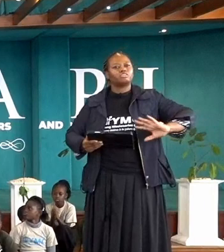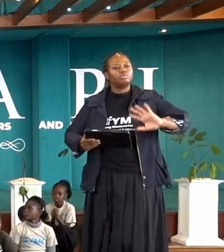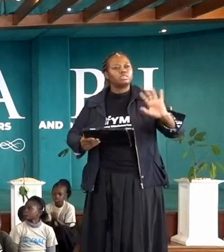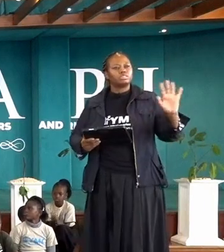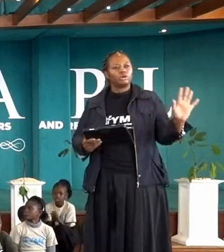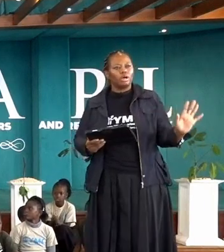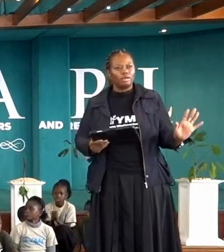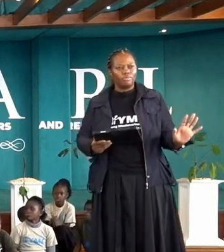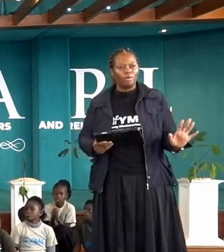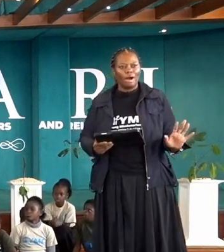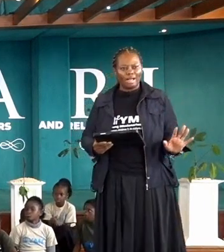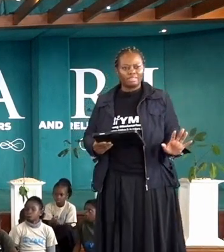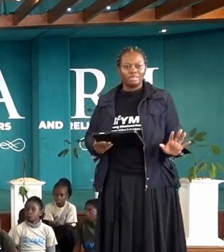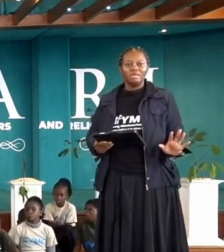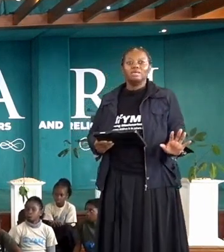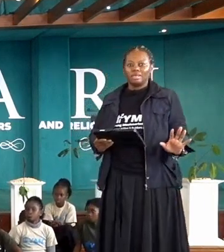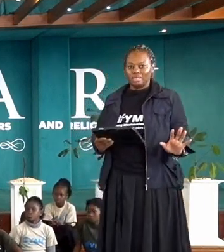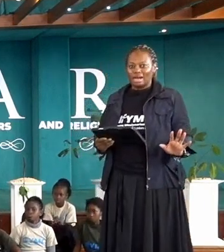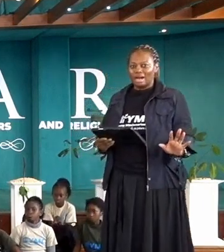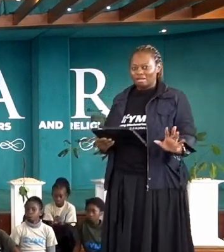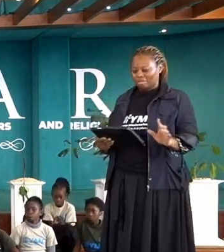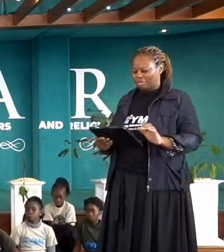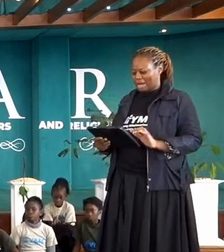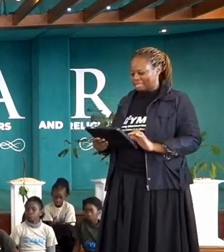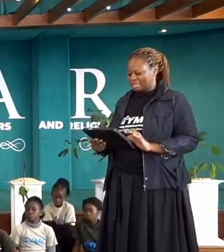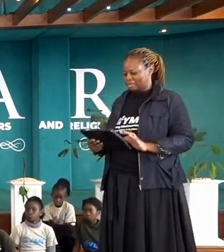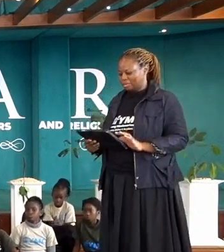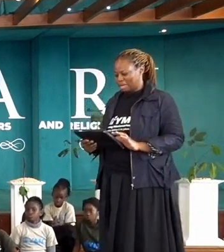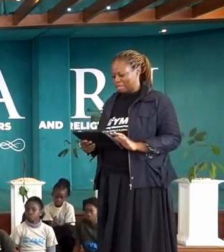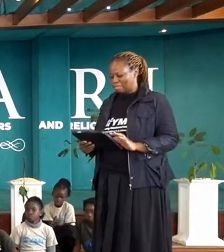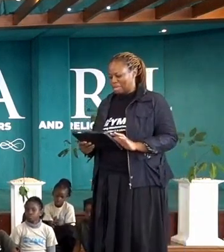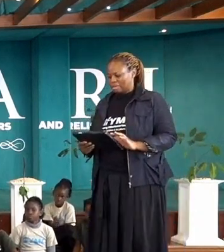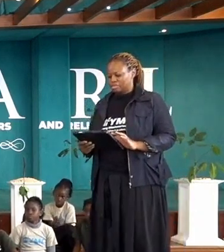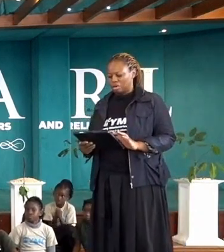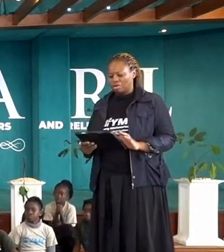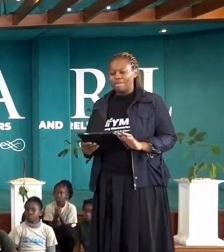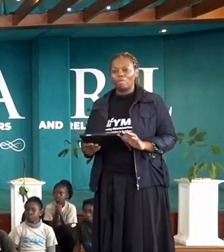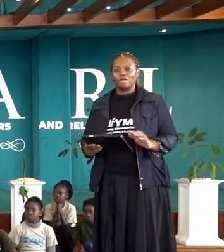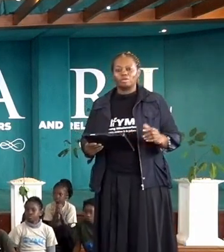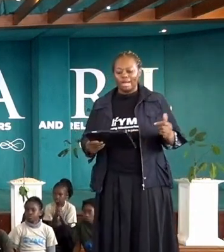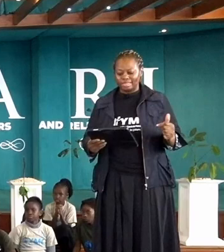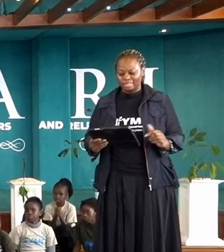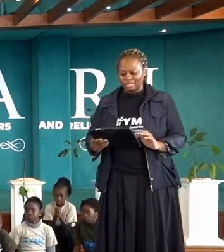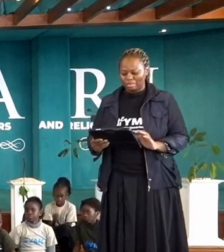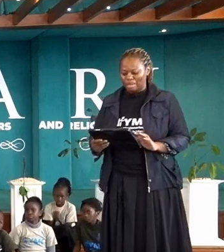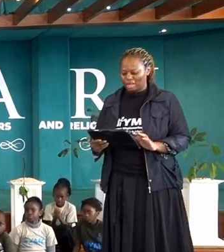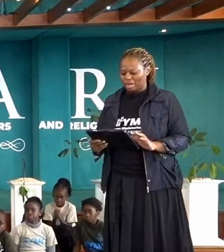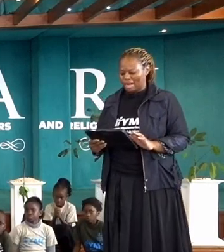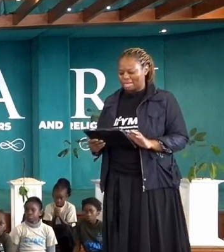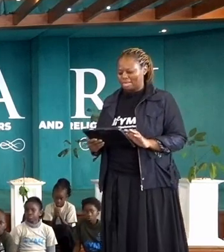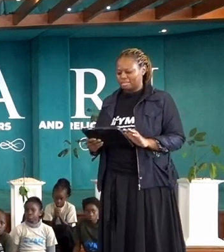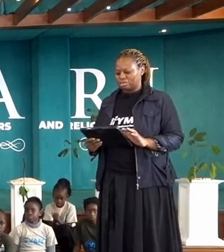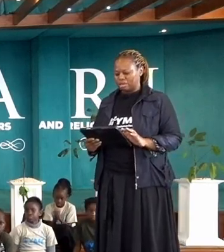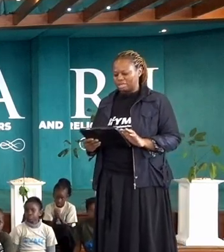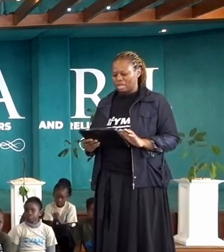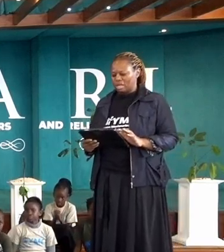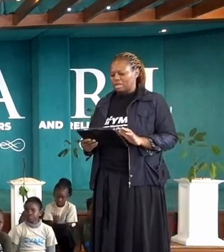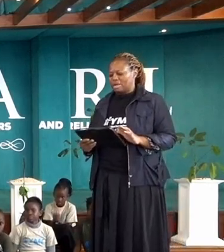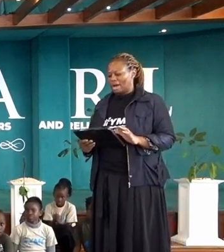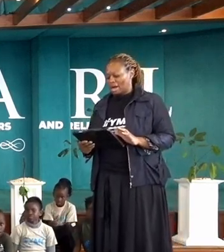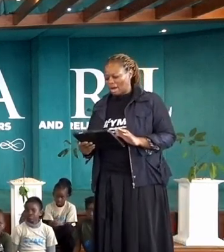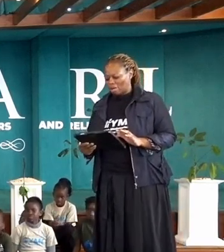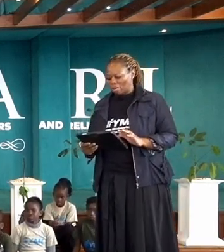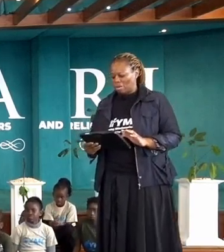where God had to destroy the world in a flood. Okay? So they were united in rebellion against